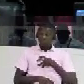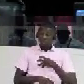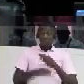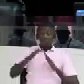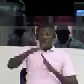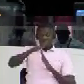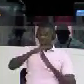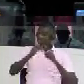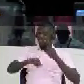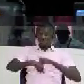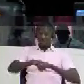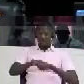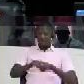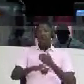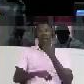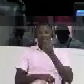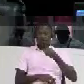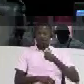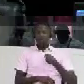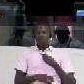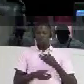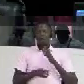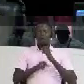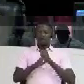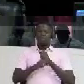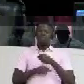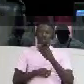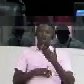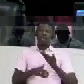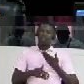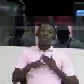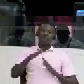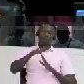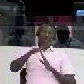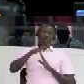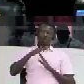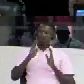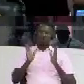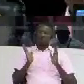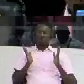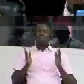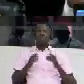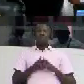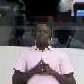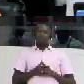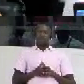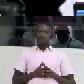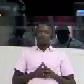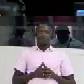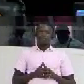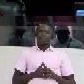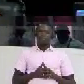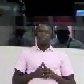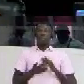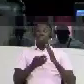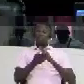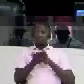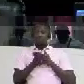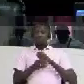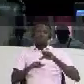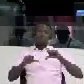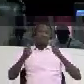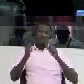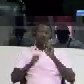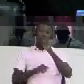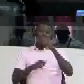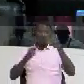my attention, please. buñ demee ba jamono joo xam ne tamit bëgg ngaa noppale ko nga dallu tuuti wax ma ko. Before we start your